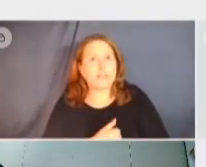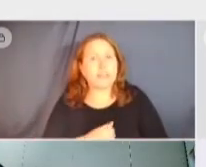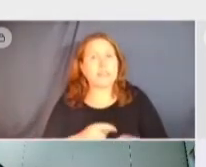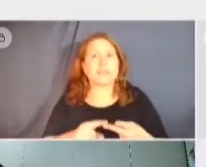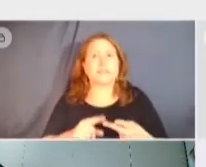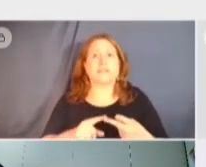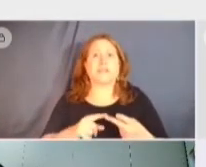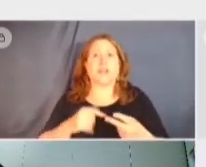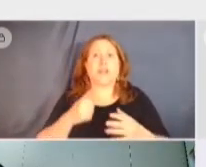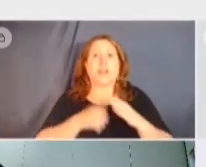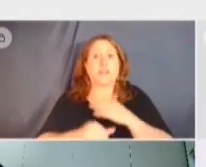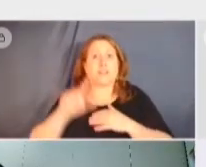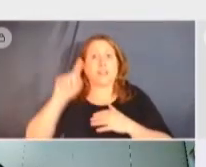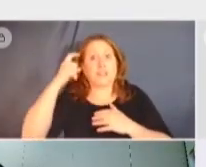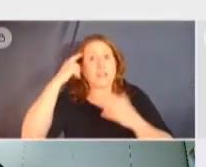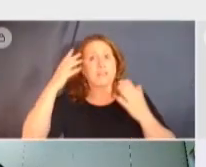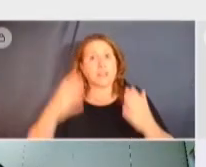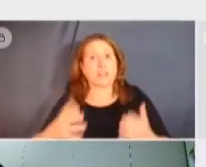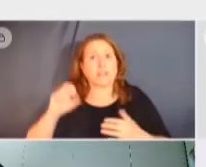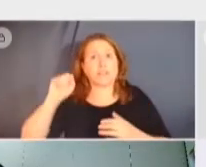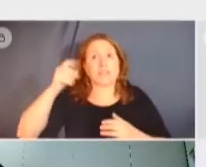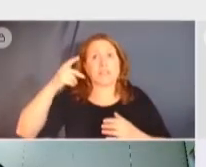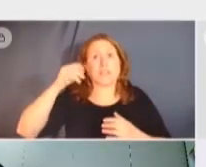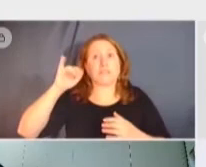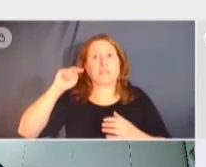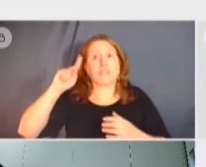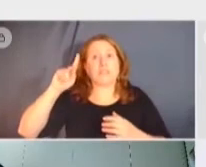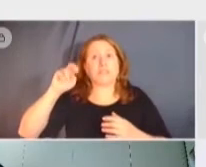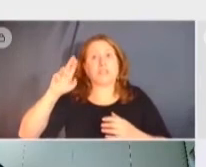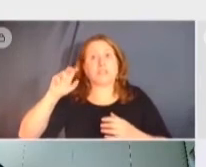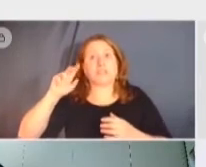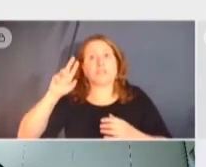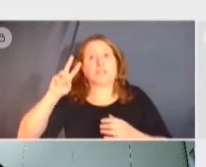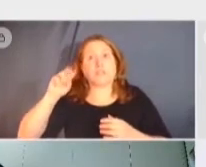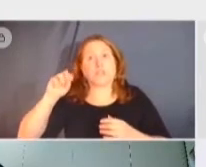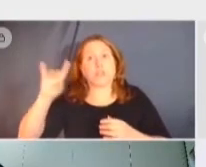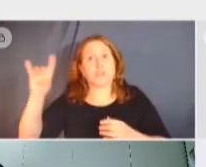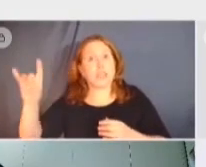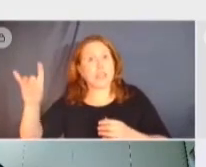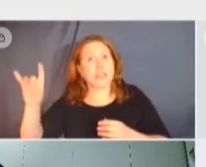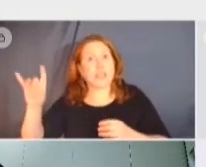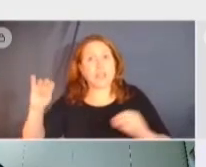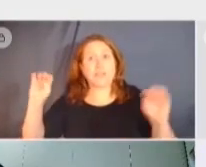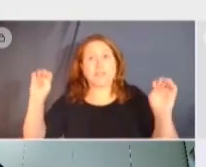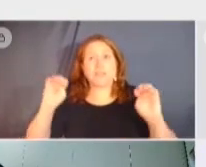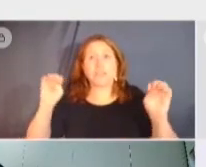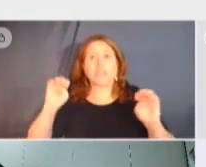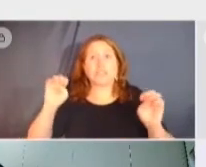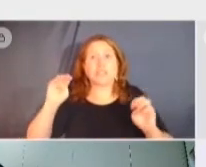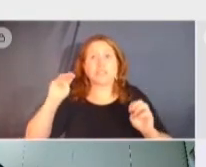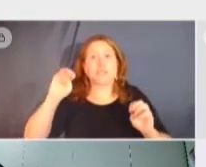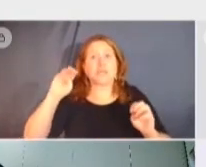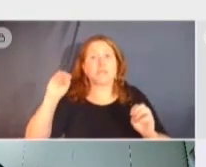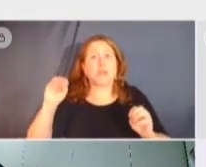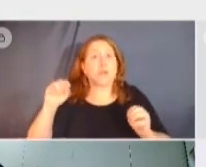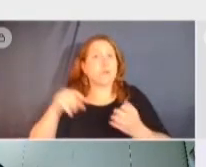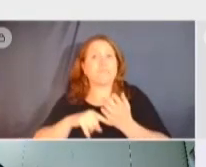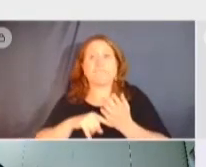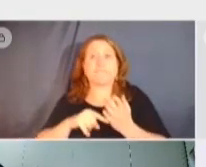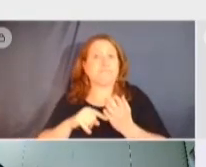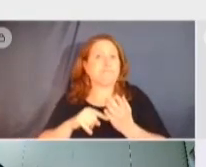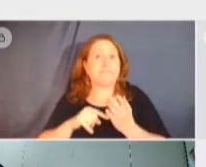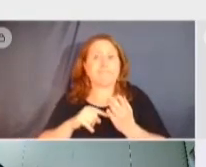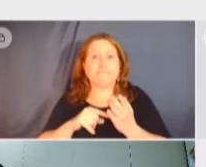Spitzer's 2008 emergency memo to prevent